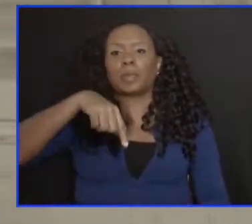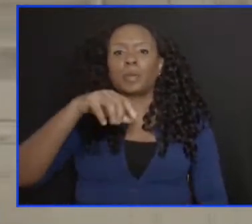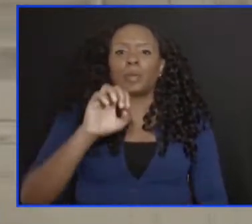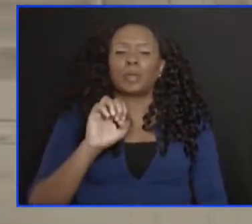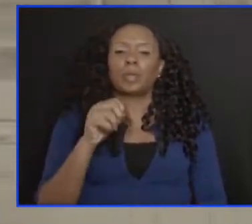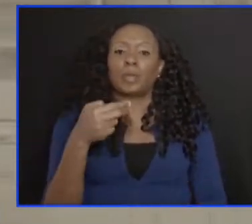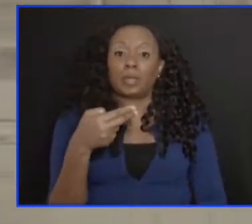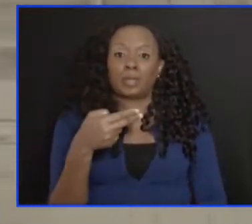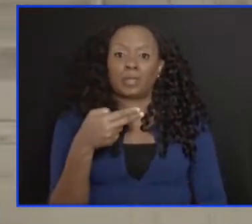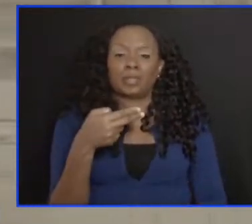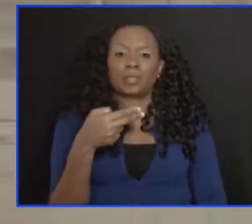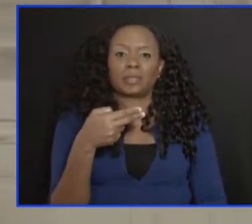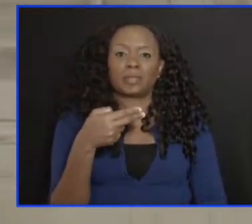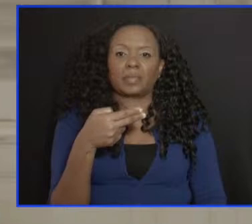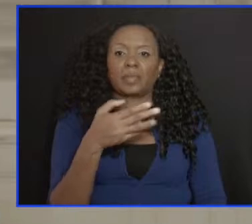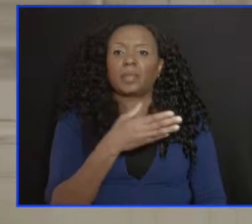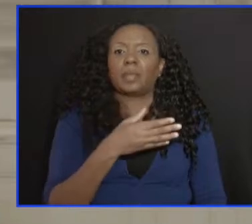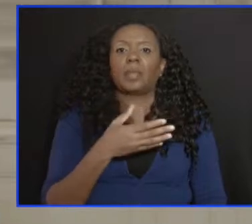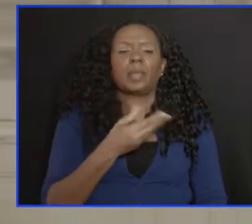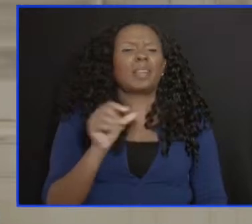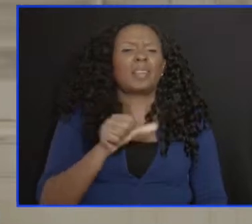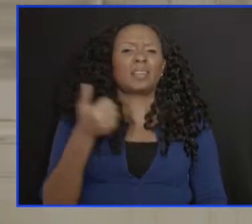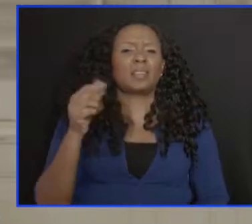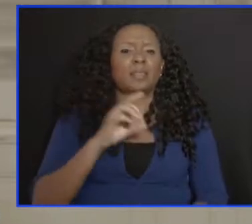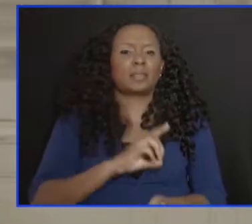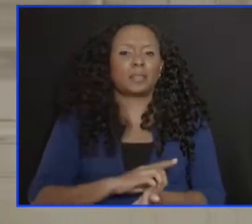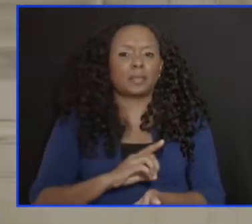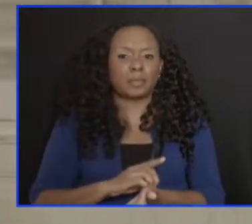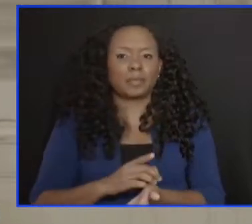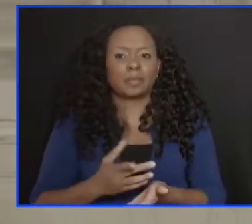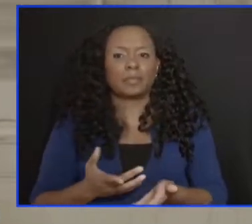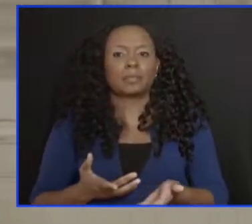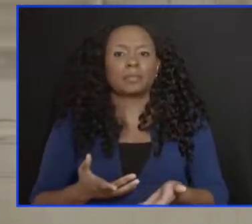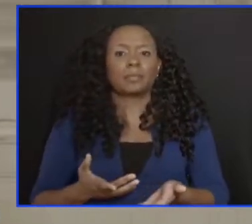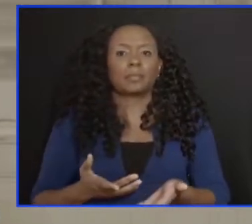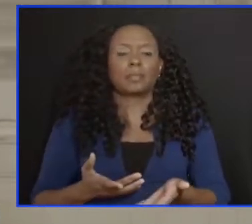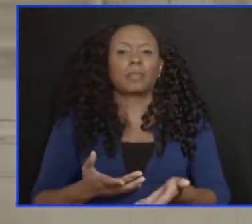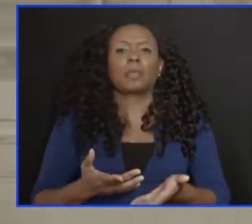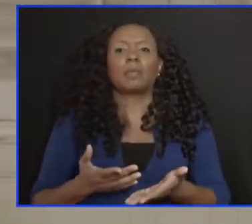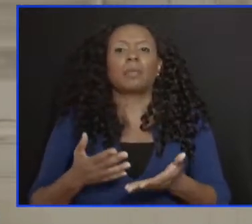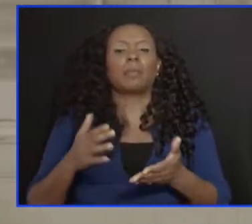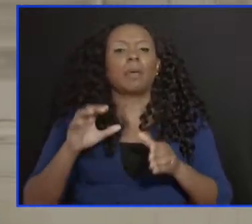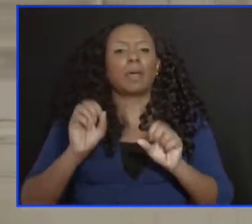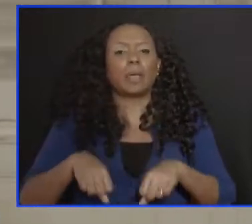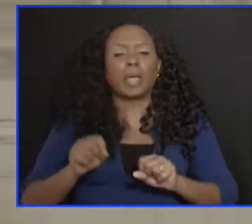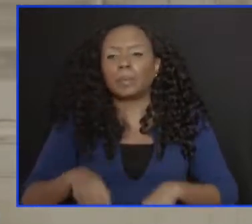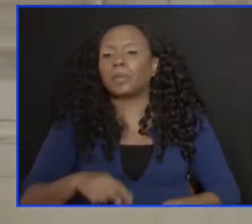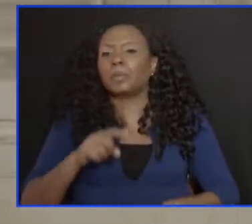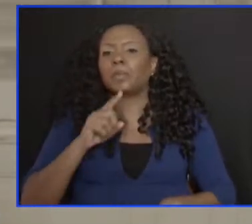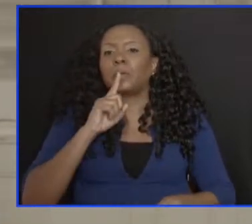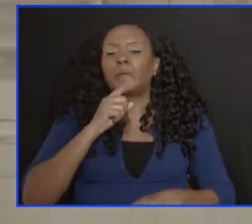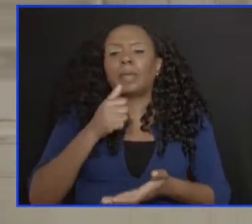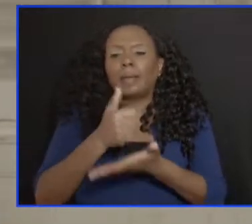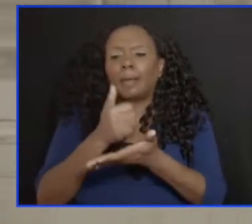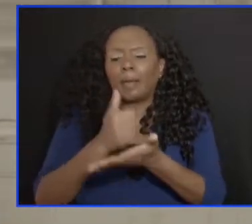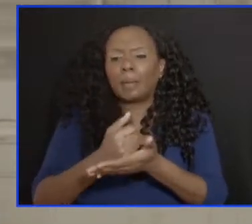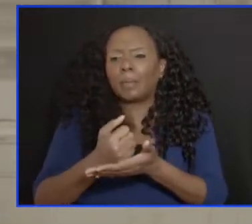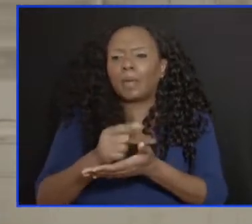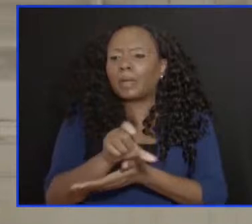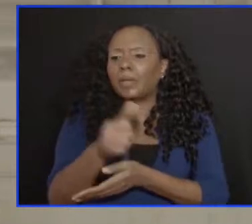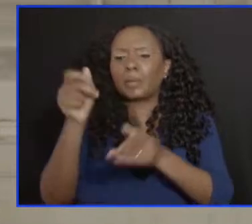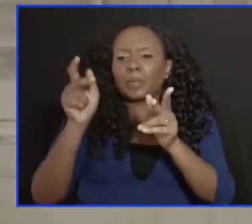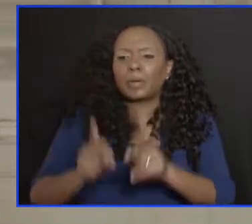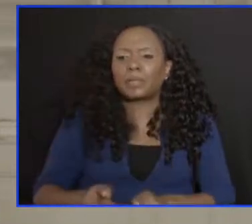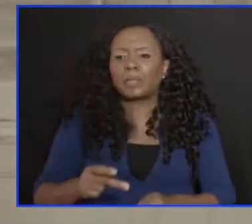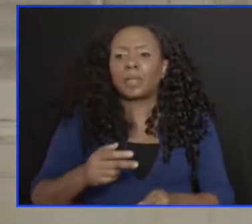medicine department, and Dr. Edger, were able to get another individual off the ventilator, and we applaud them for that difficult feat,